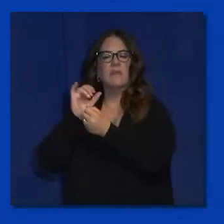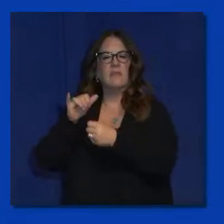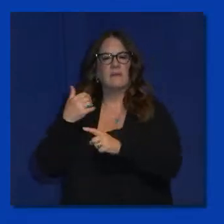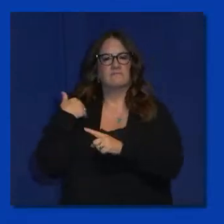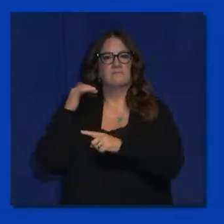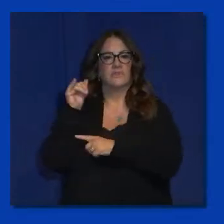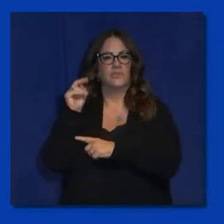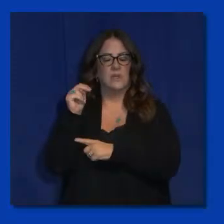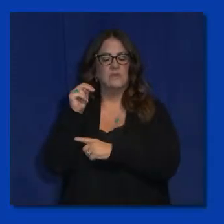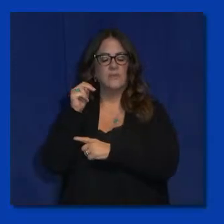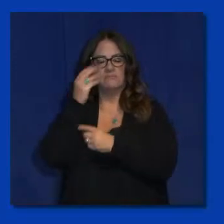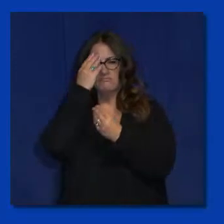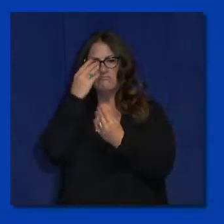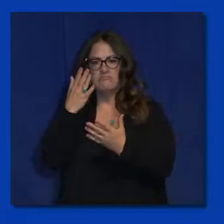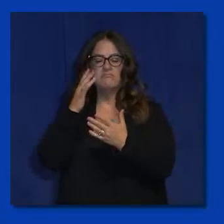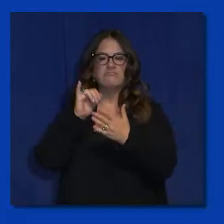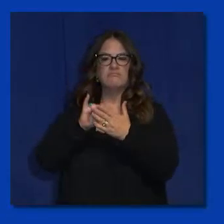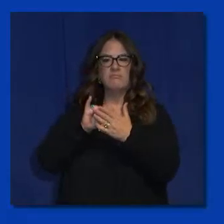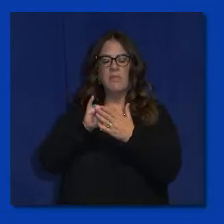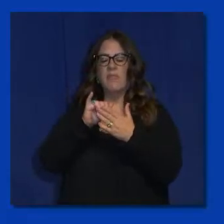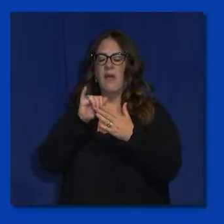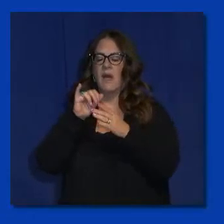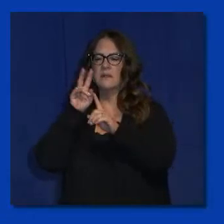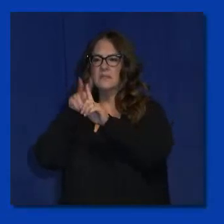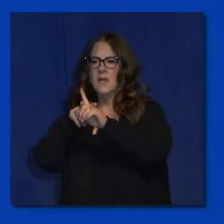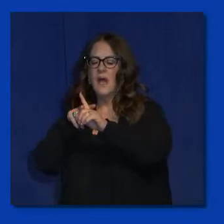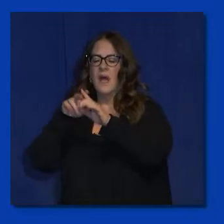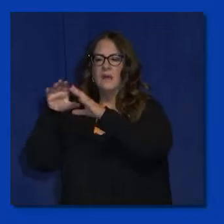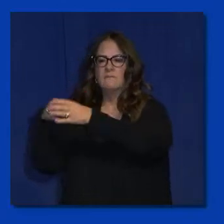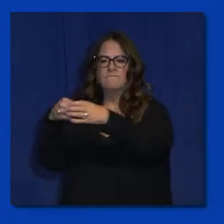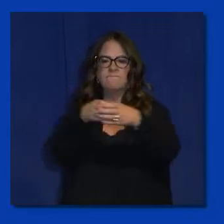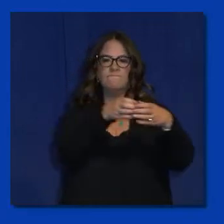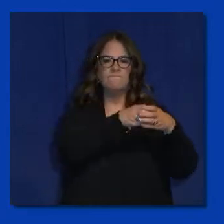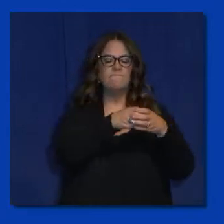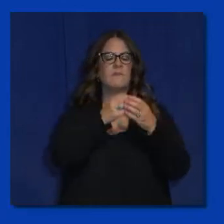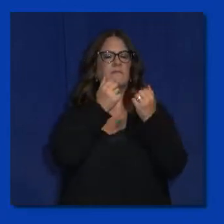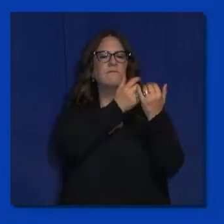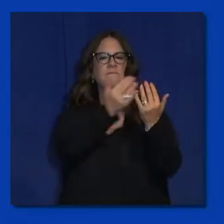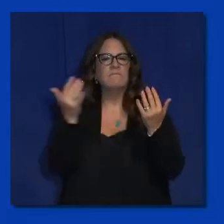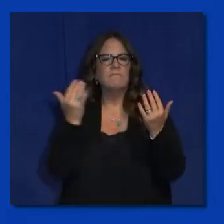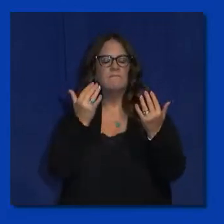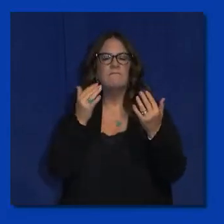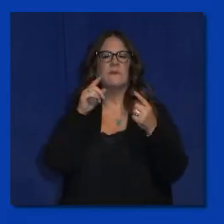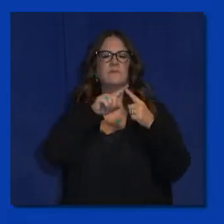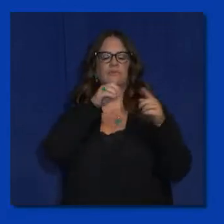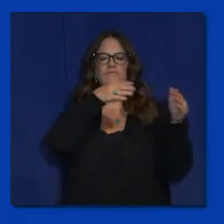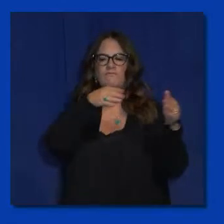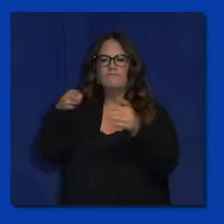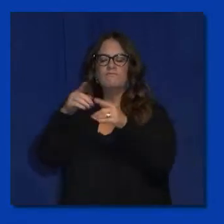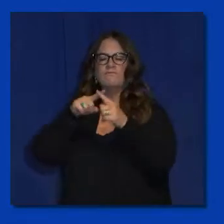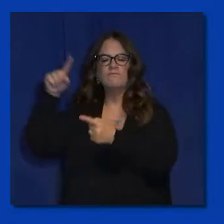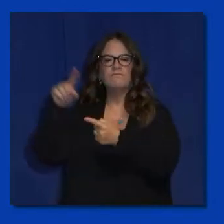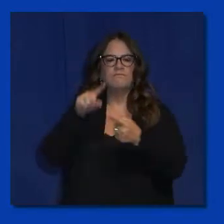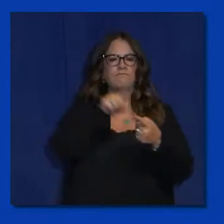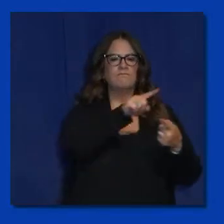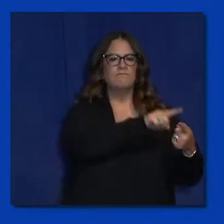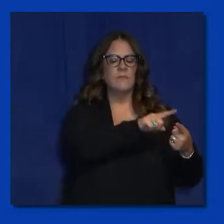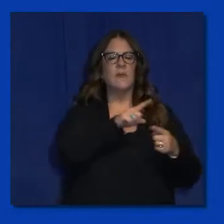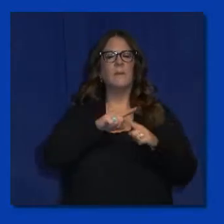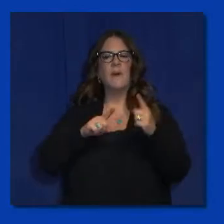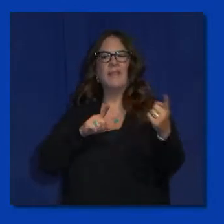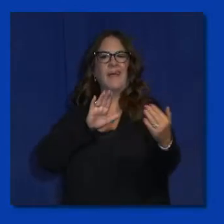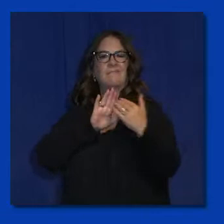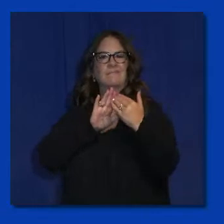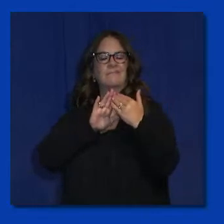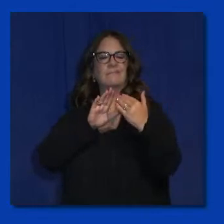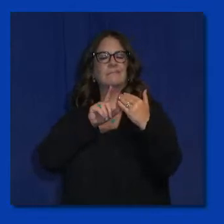January: forest thinning, prescribed burns, reforestation, fuel breaks, new Office of Wildfire Technology. People are saying, we need new